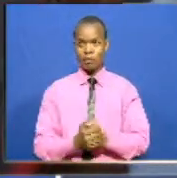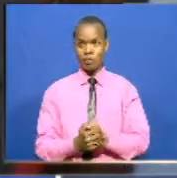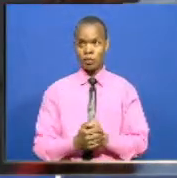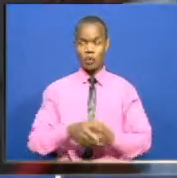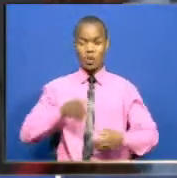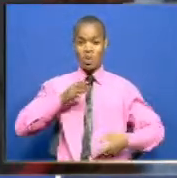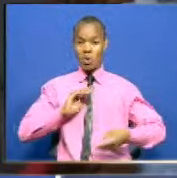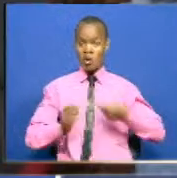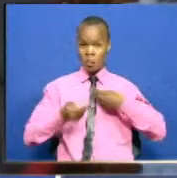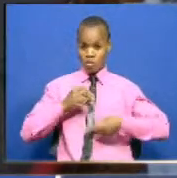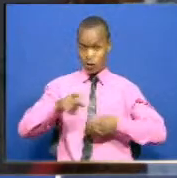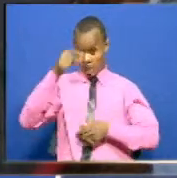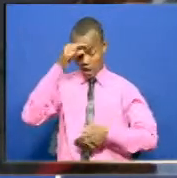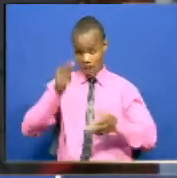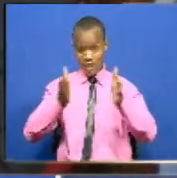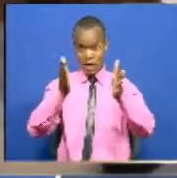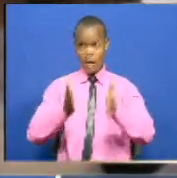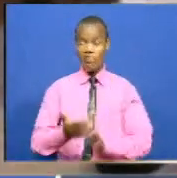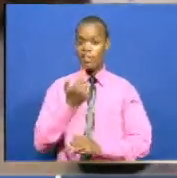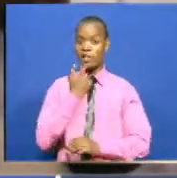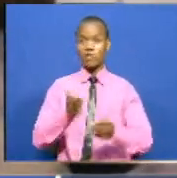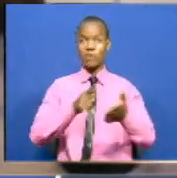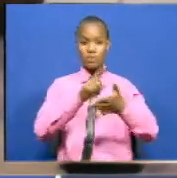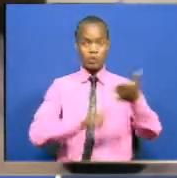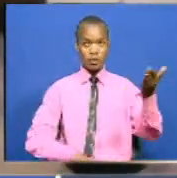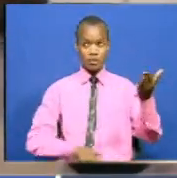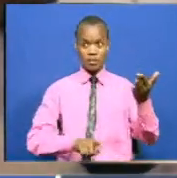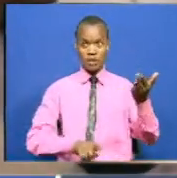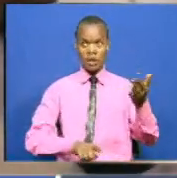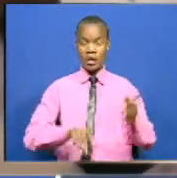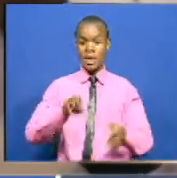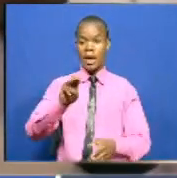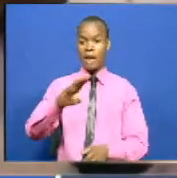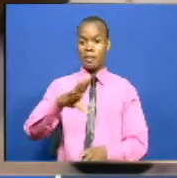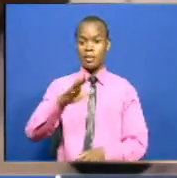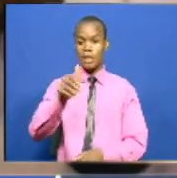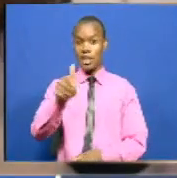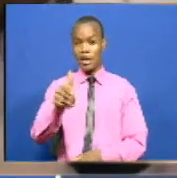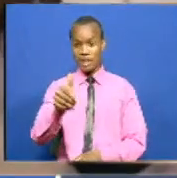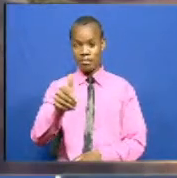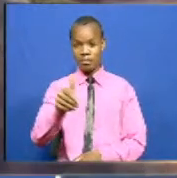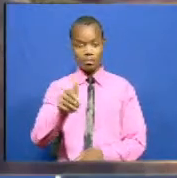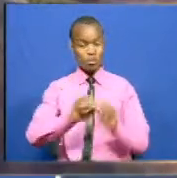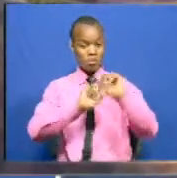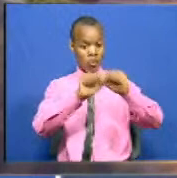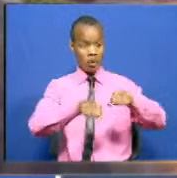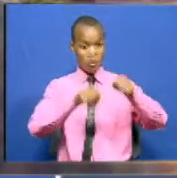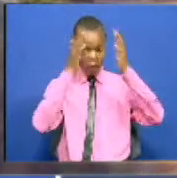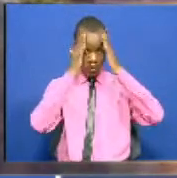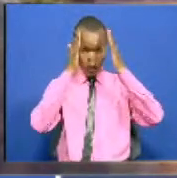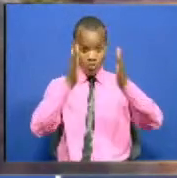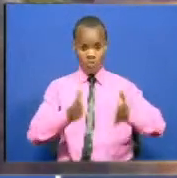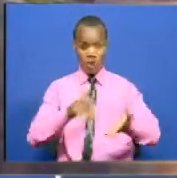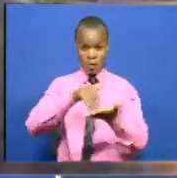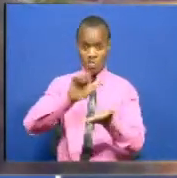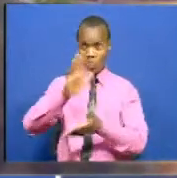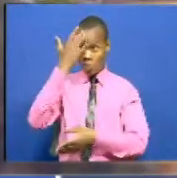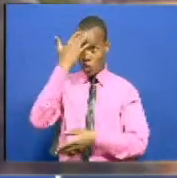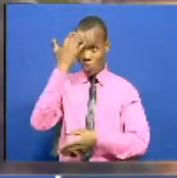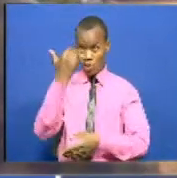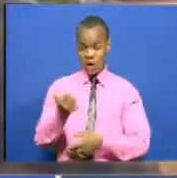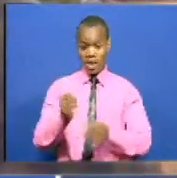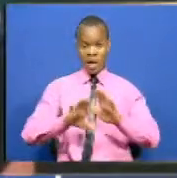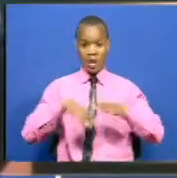Busia Governor Sospeter Ojamong said the welfare of members of the County Assembly should be prioritized considering their close proximity to